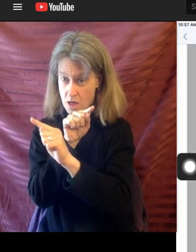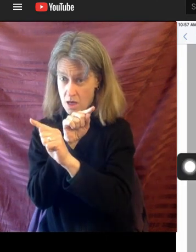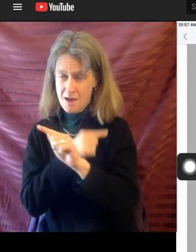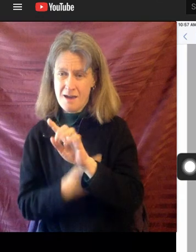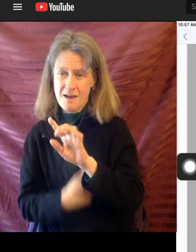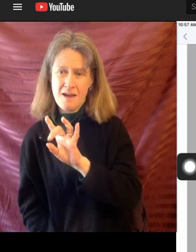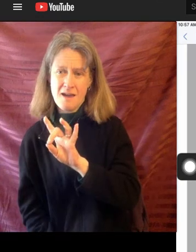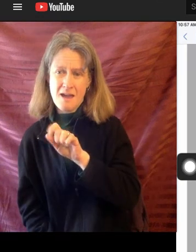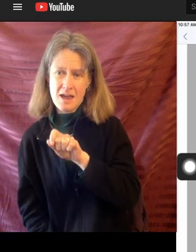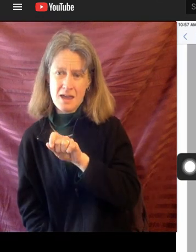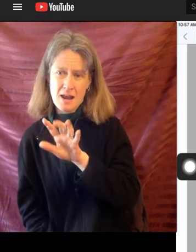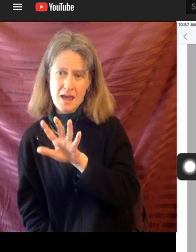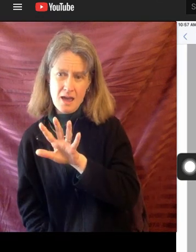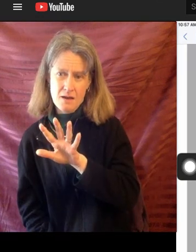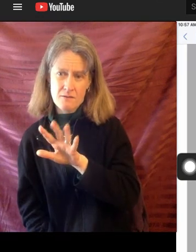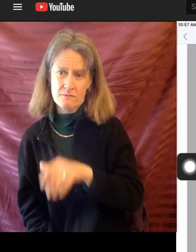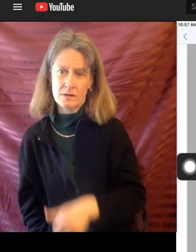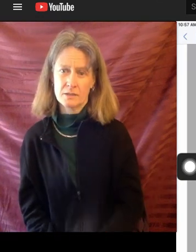8.5.